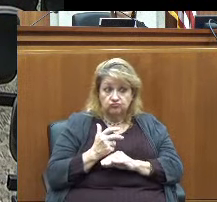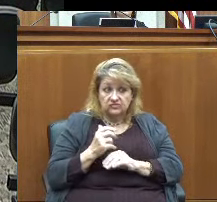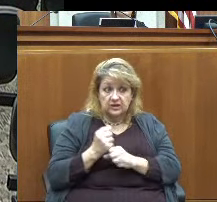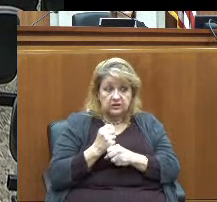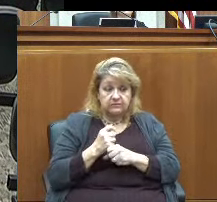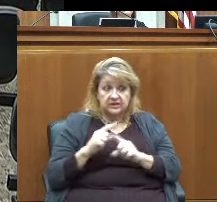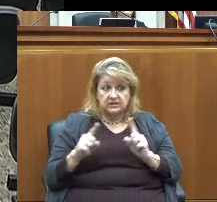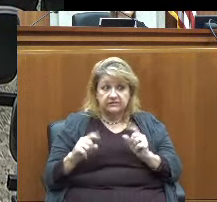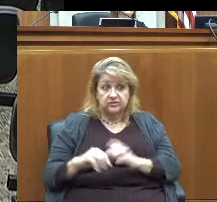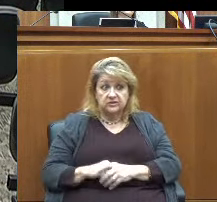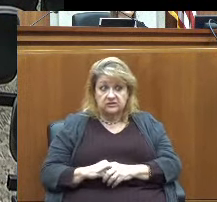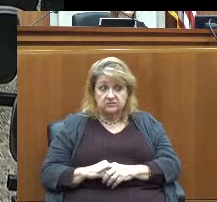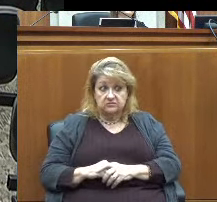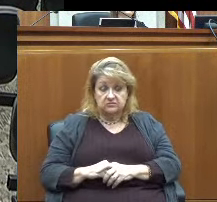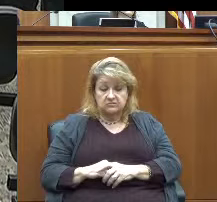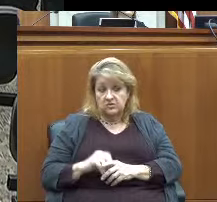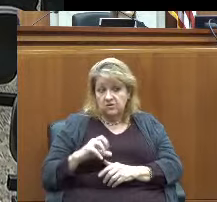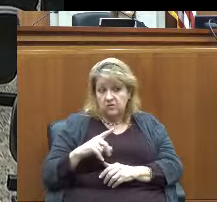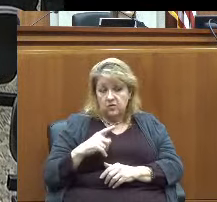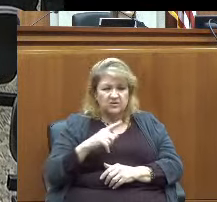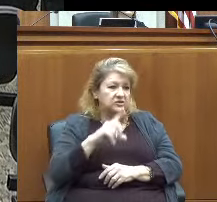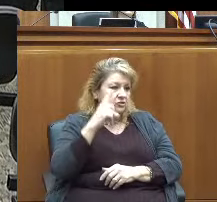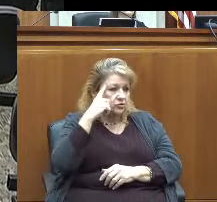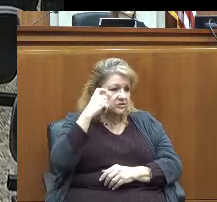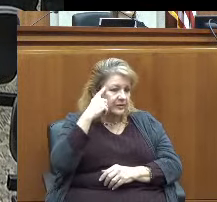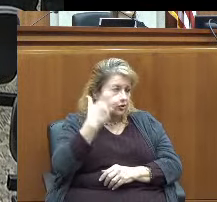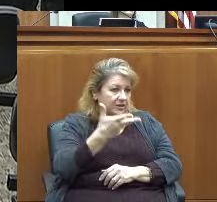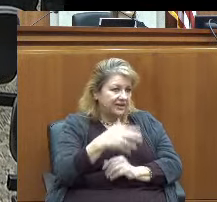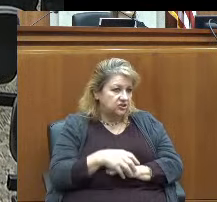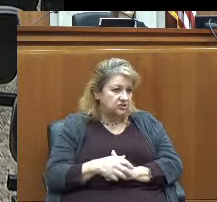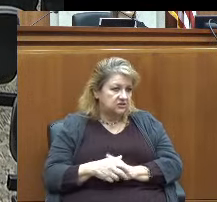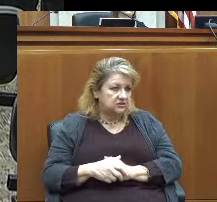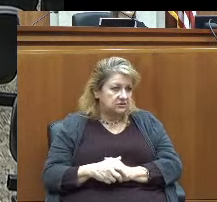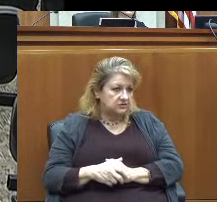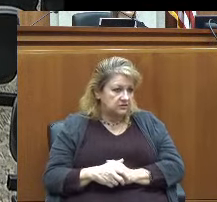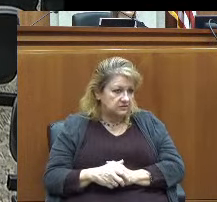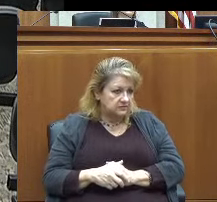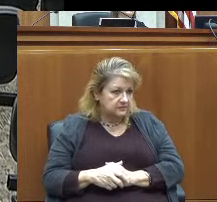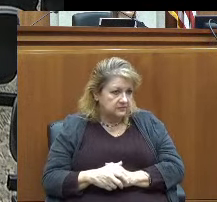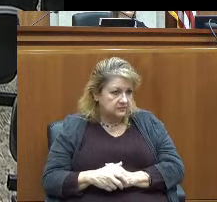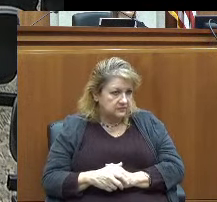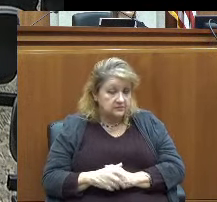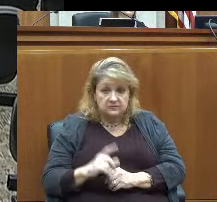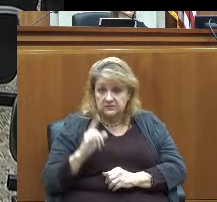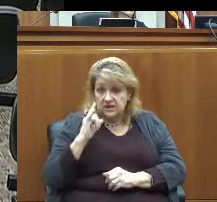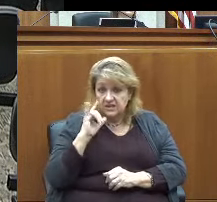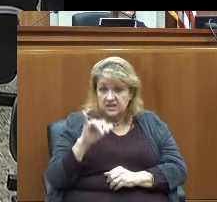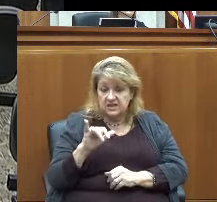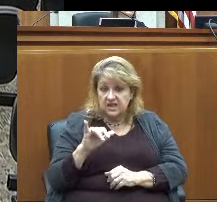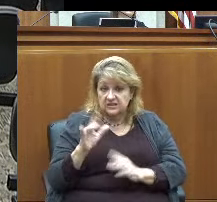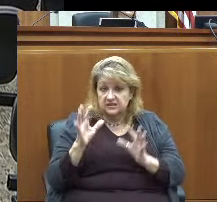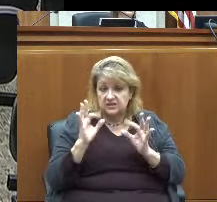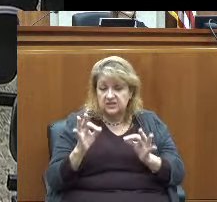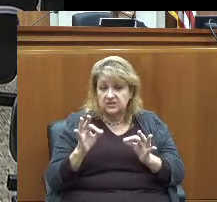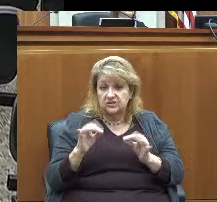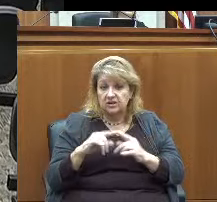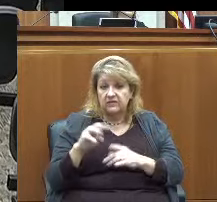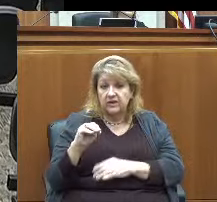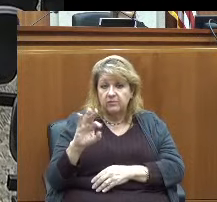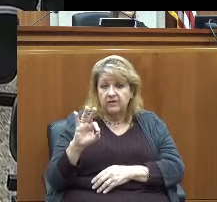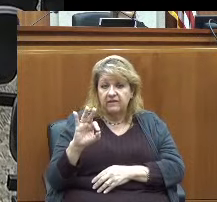a difference? That would just be pure speculation. I think that's the decision of the MFP task